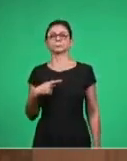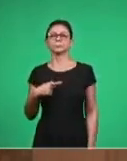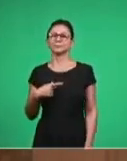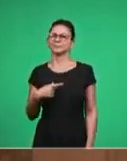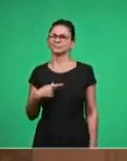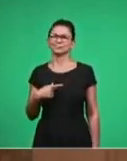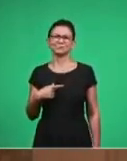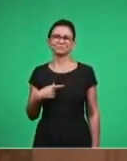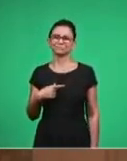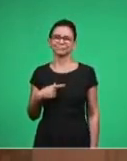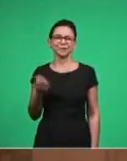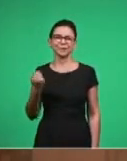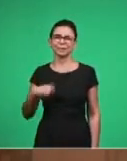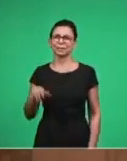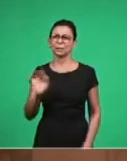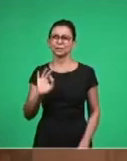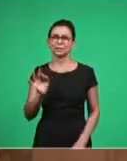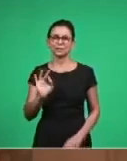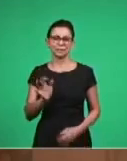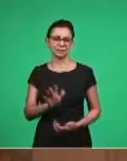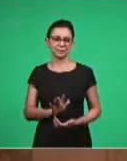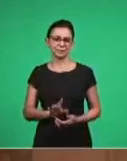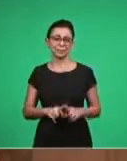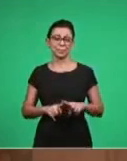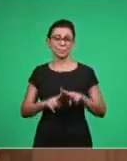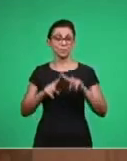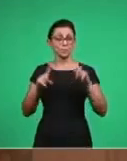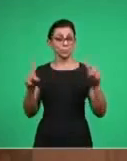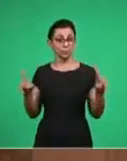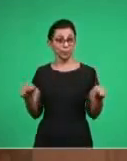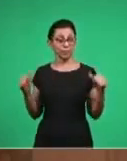firm in his path and his walk with Christ.